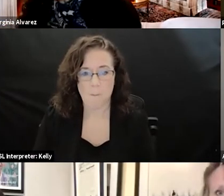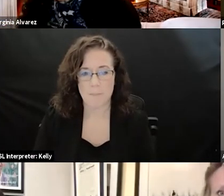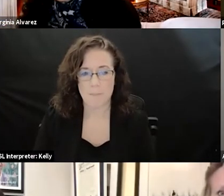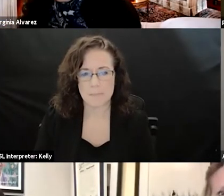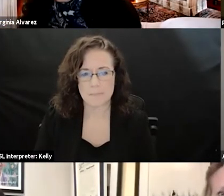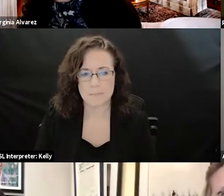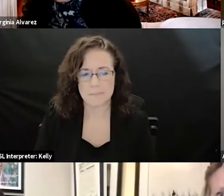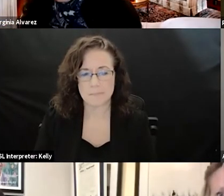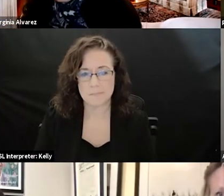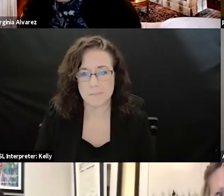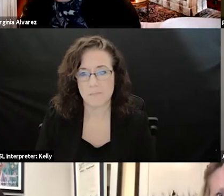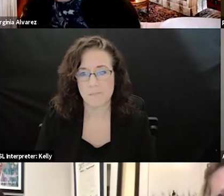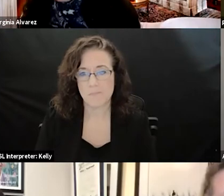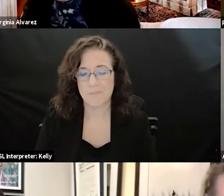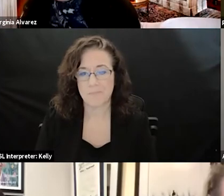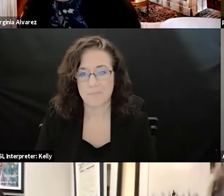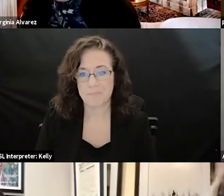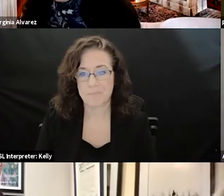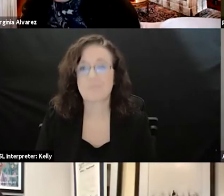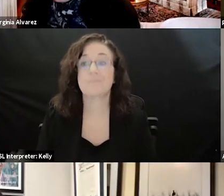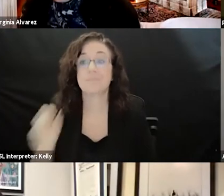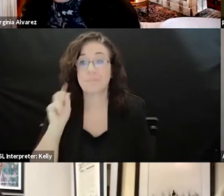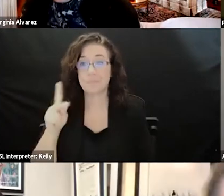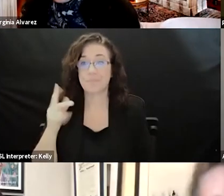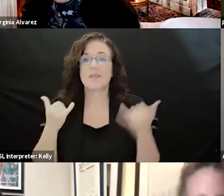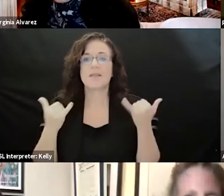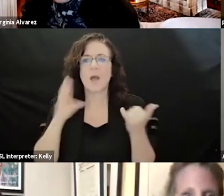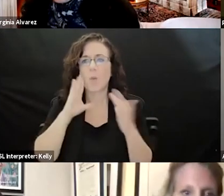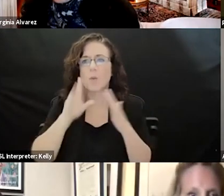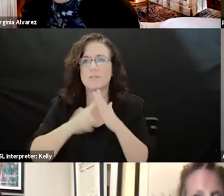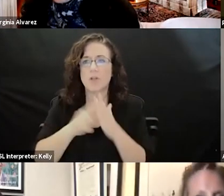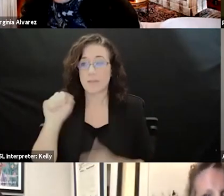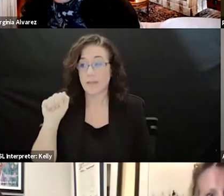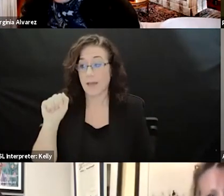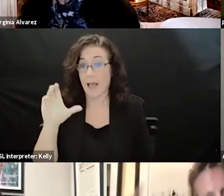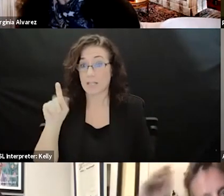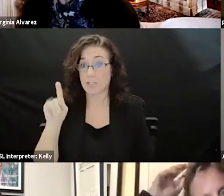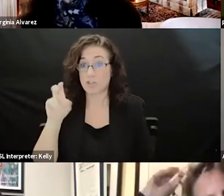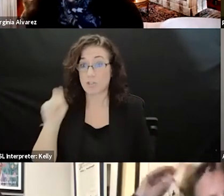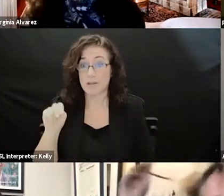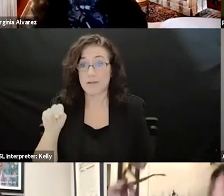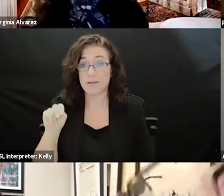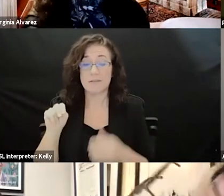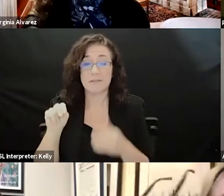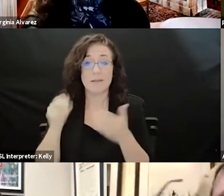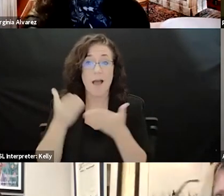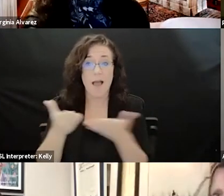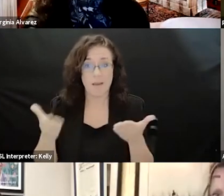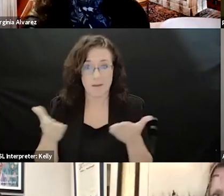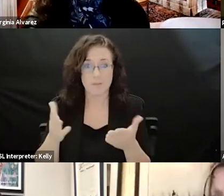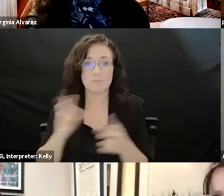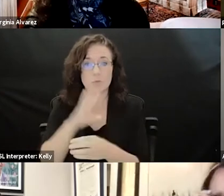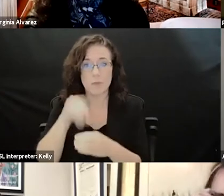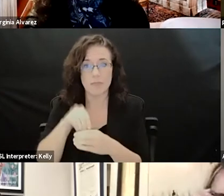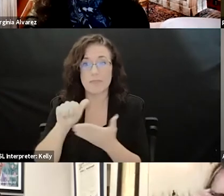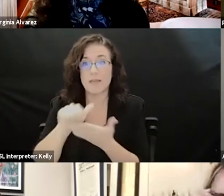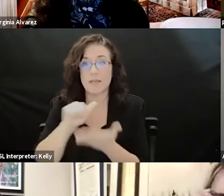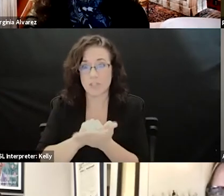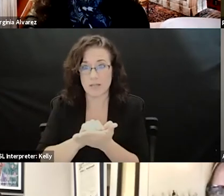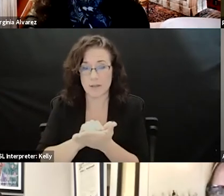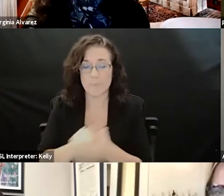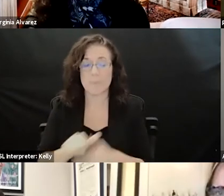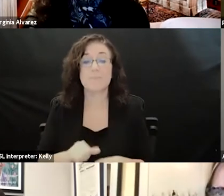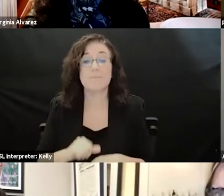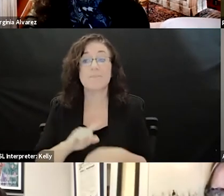action items on our agenda and the first three are all